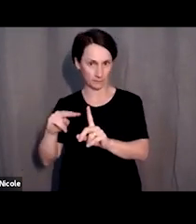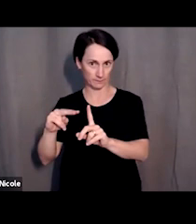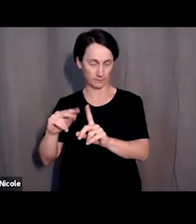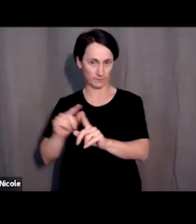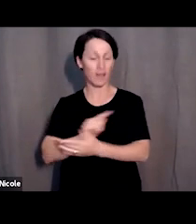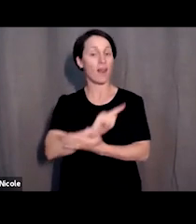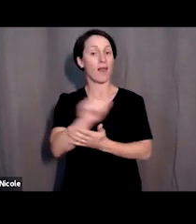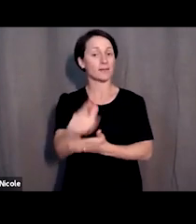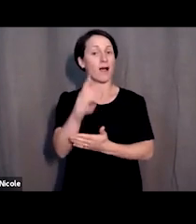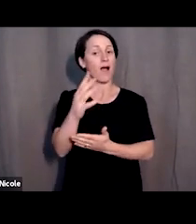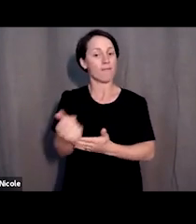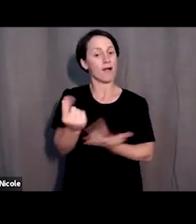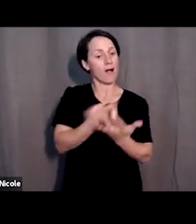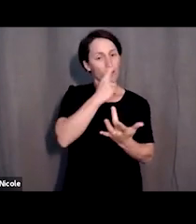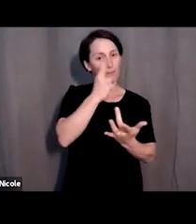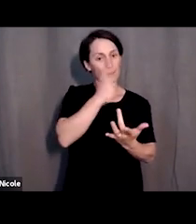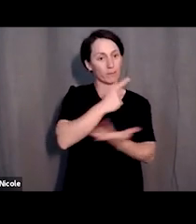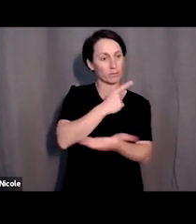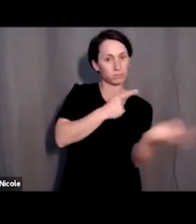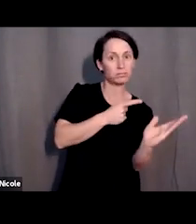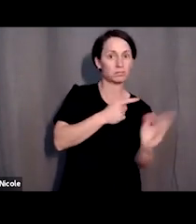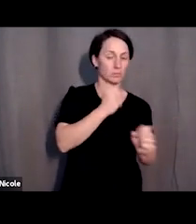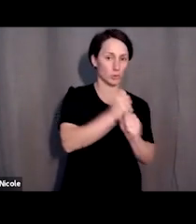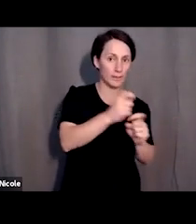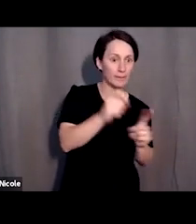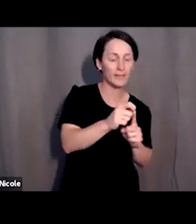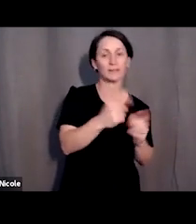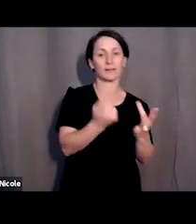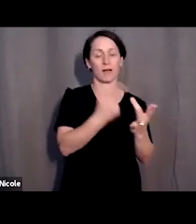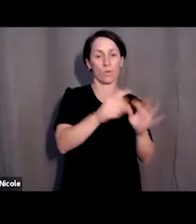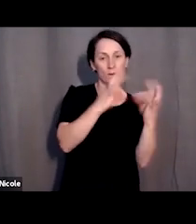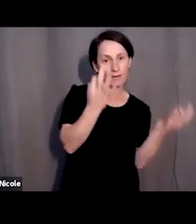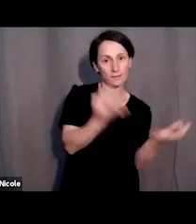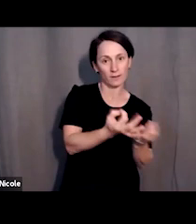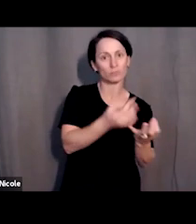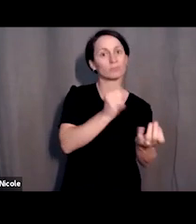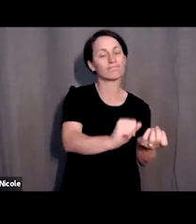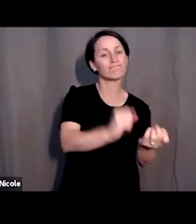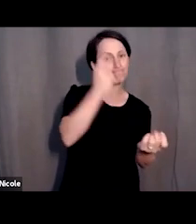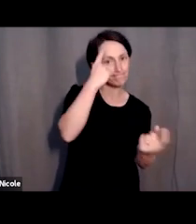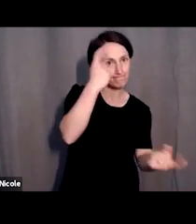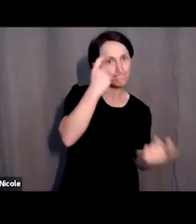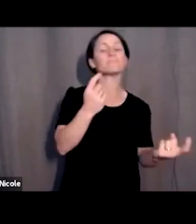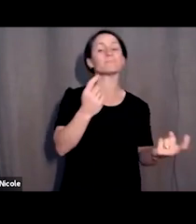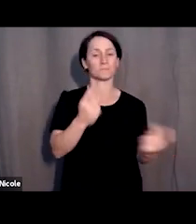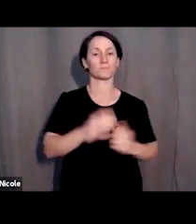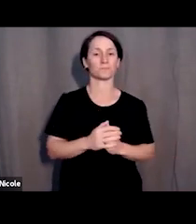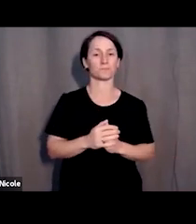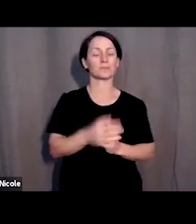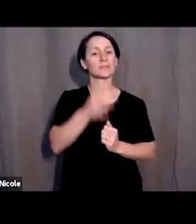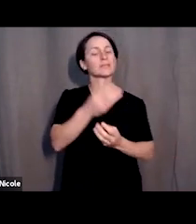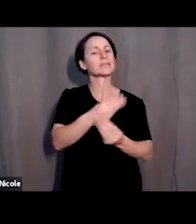able to bring in the other perspectives as well. So overall, a couple of GPs